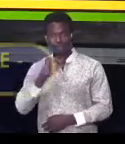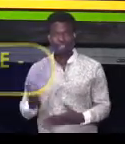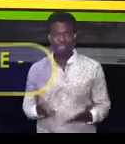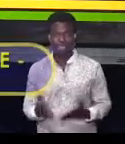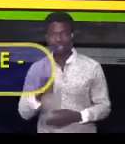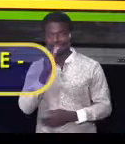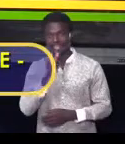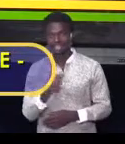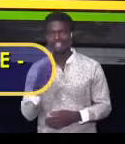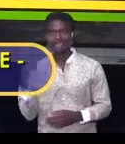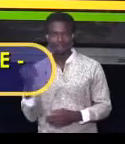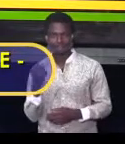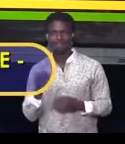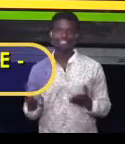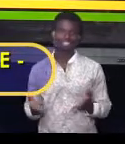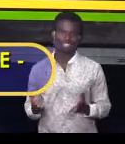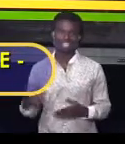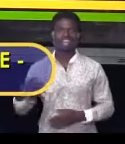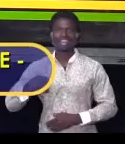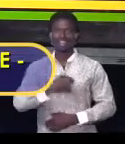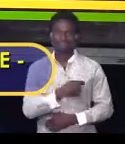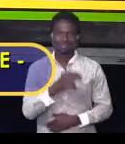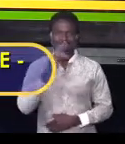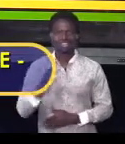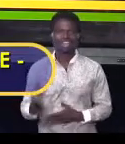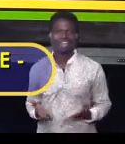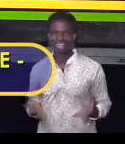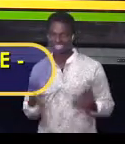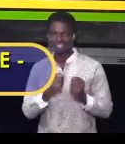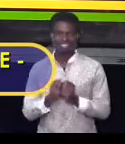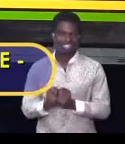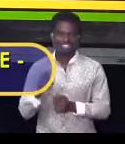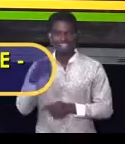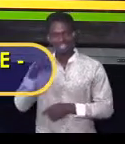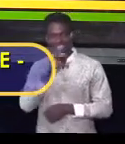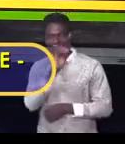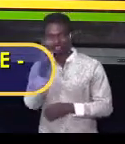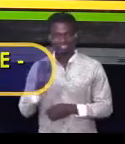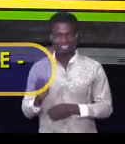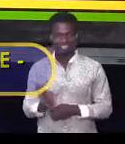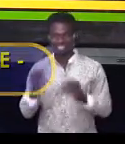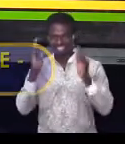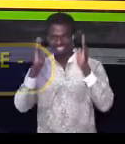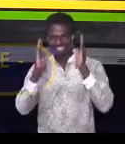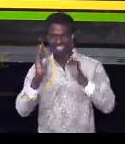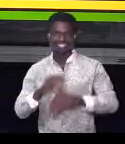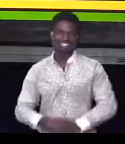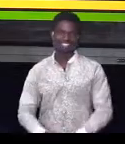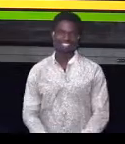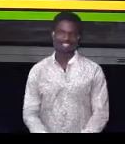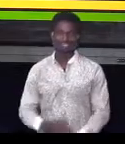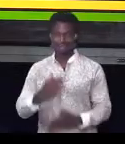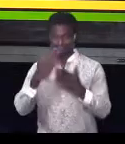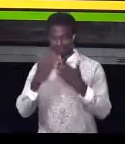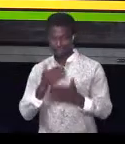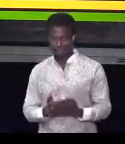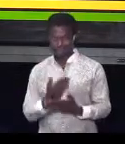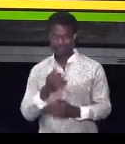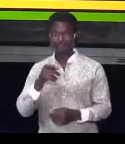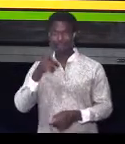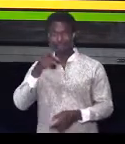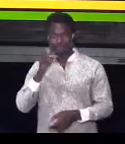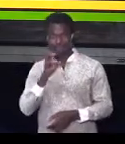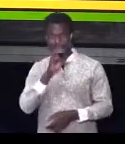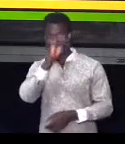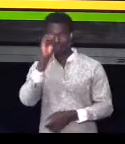Popo is here. I am also here. We are here together. 100% attention.